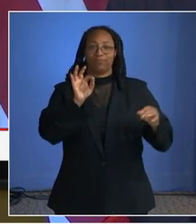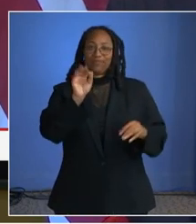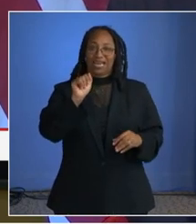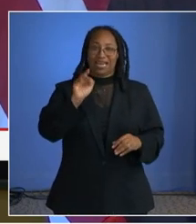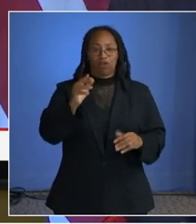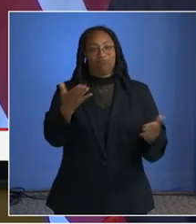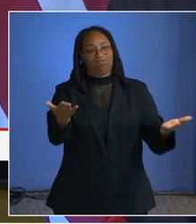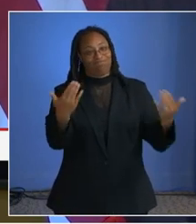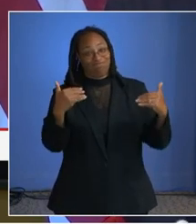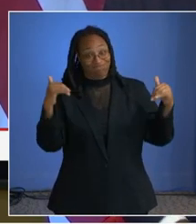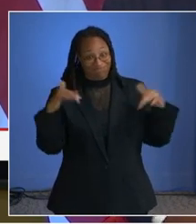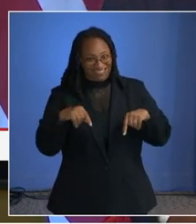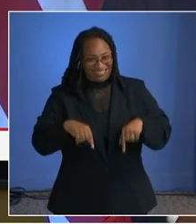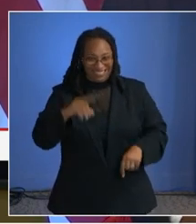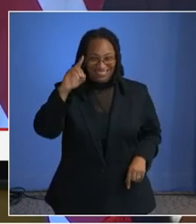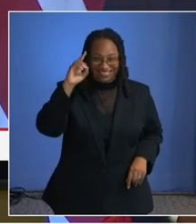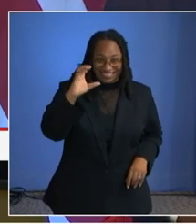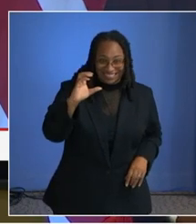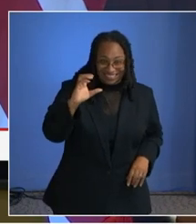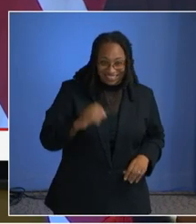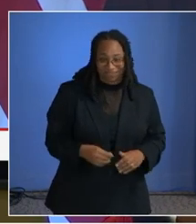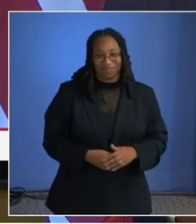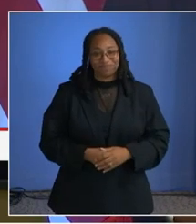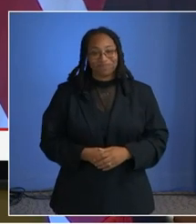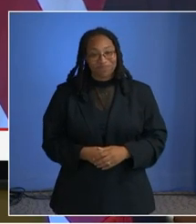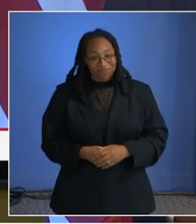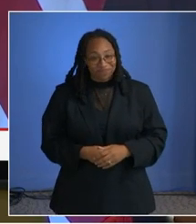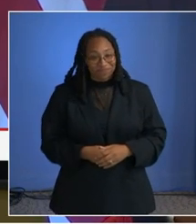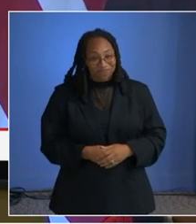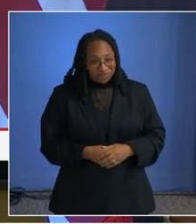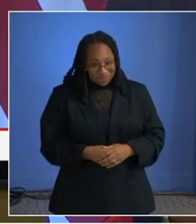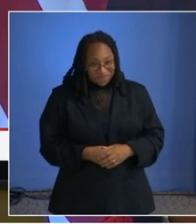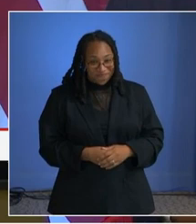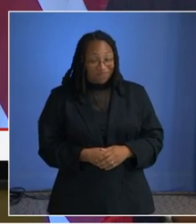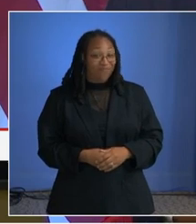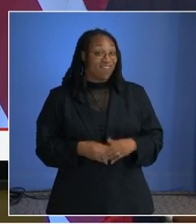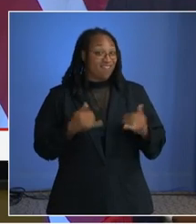about that. But we encourage everyone to go to